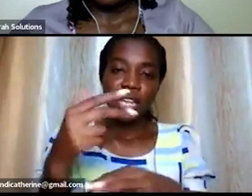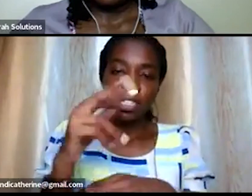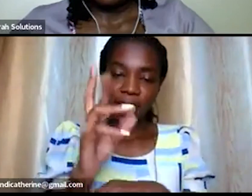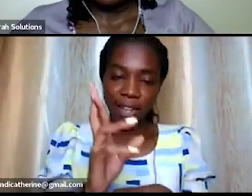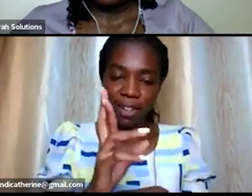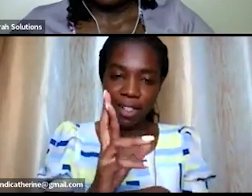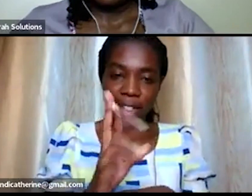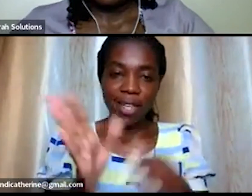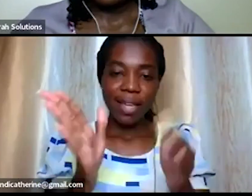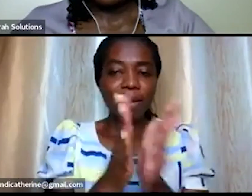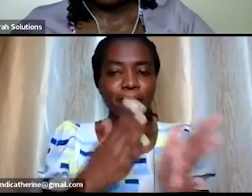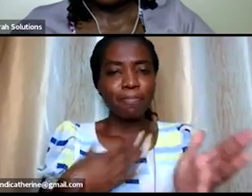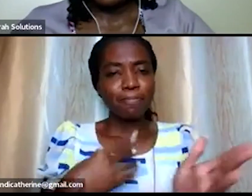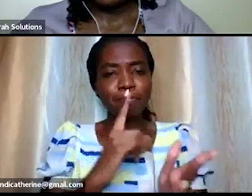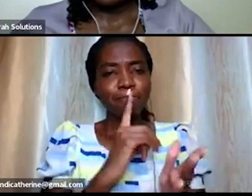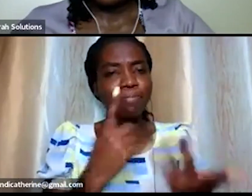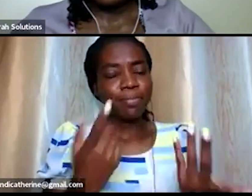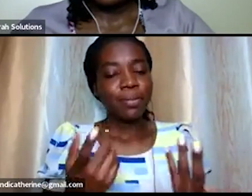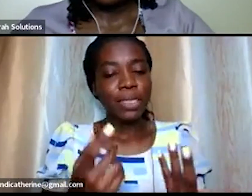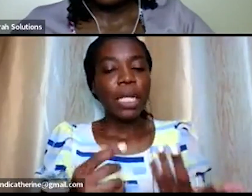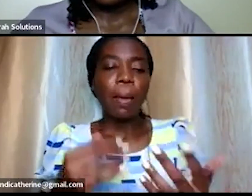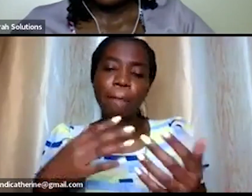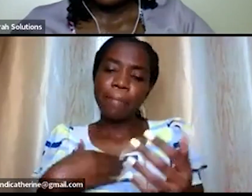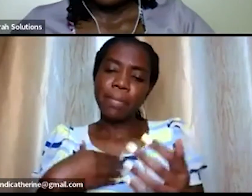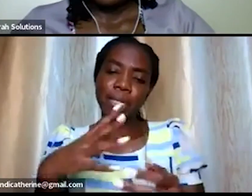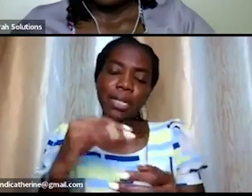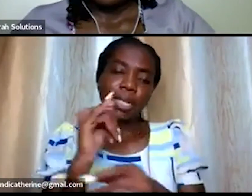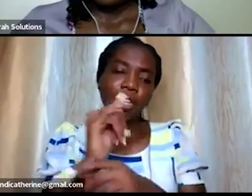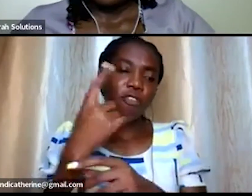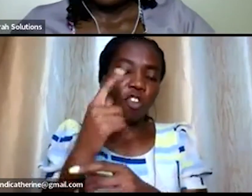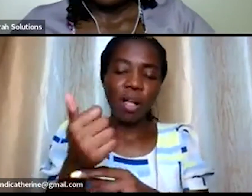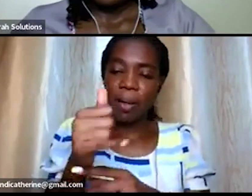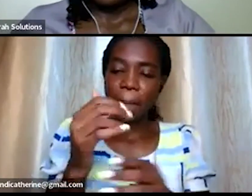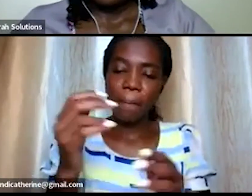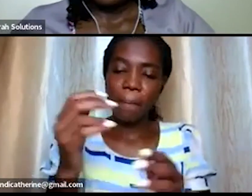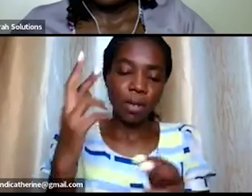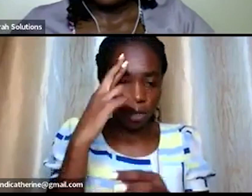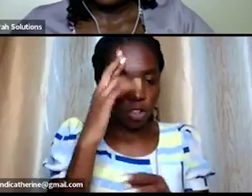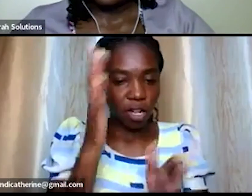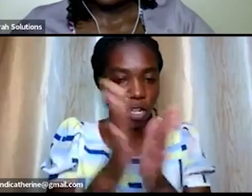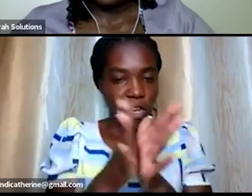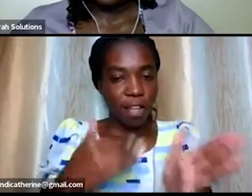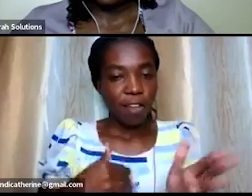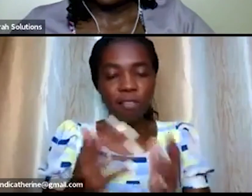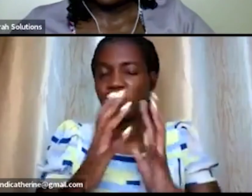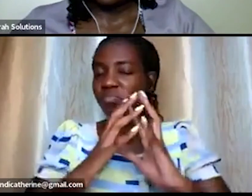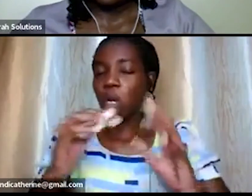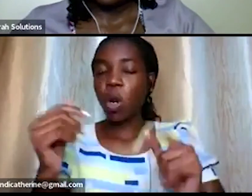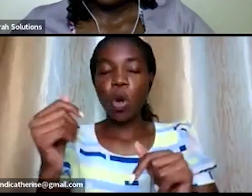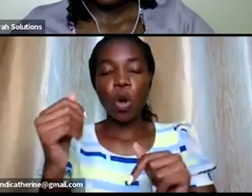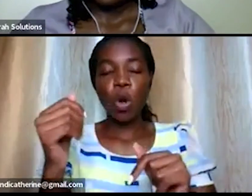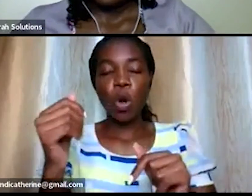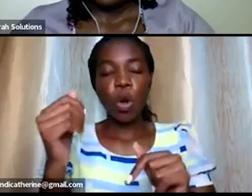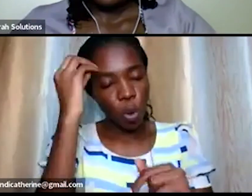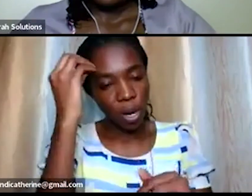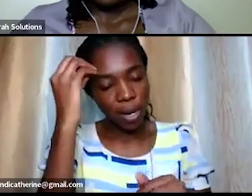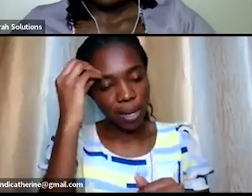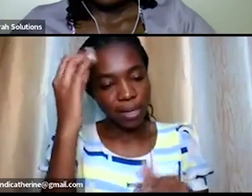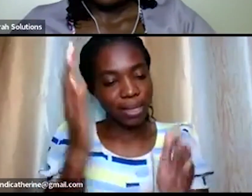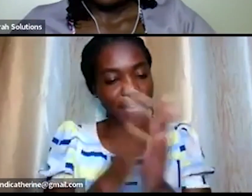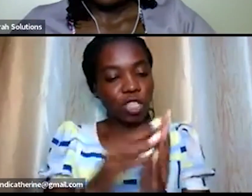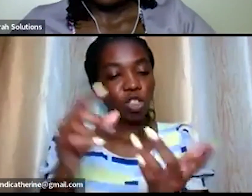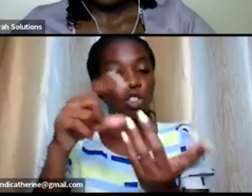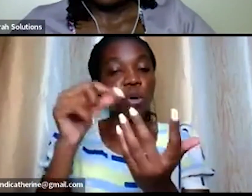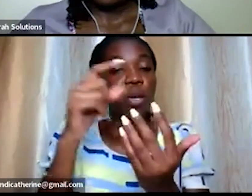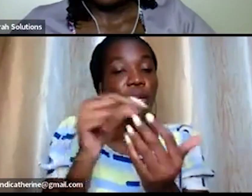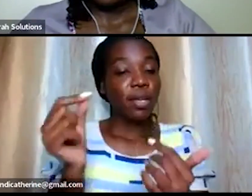said, okay, let me take this for learning purpose. Let me take this to have a wider knowledge, a wider choice,